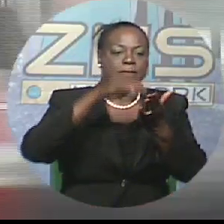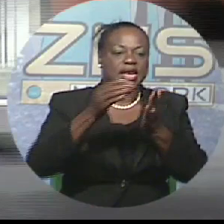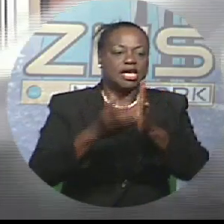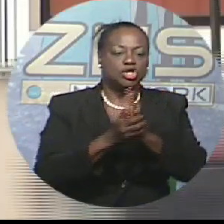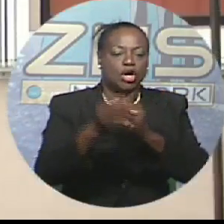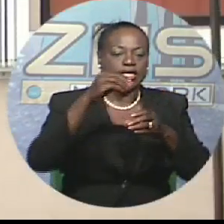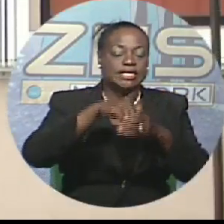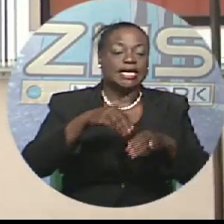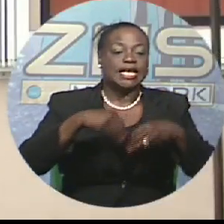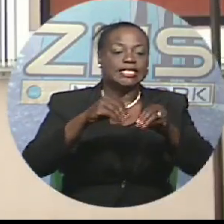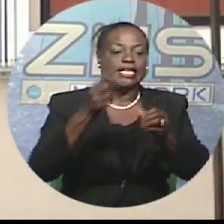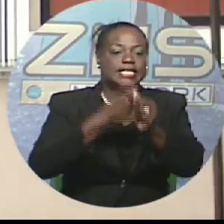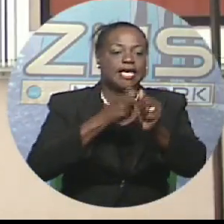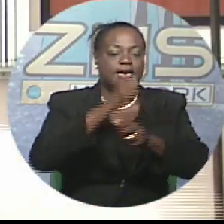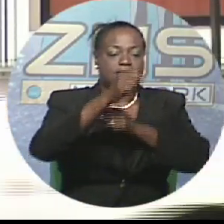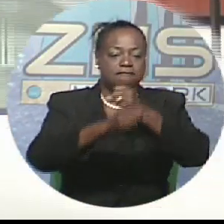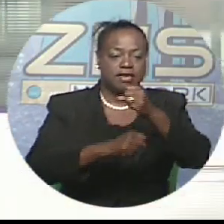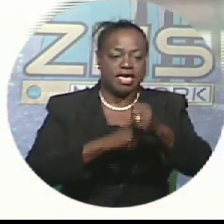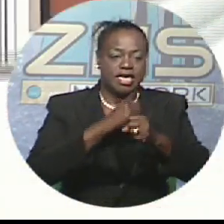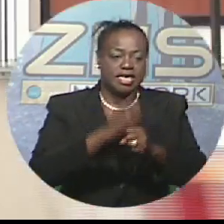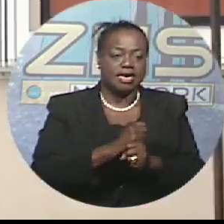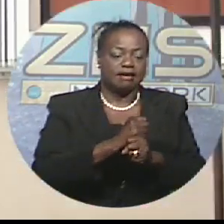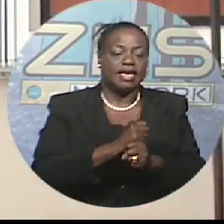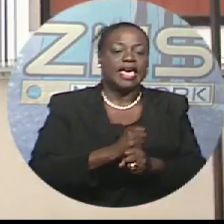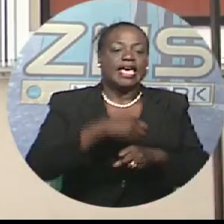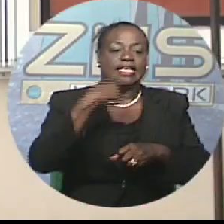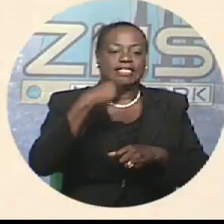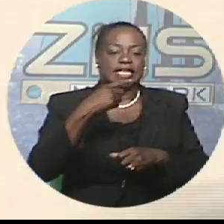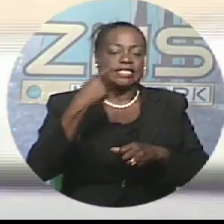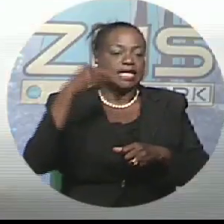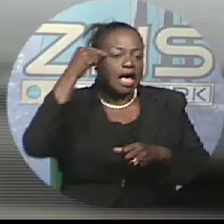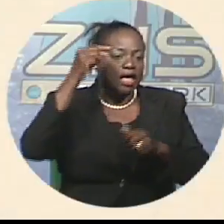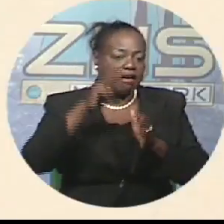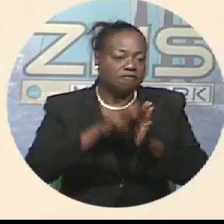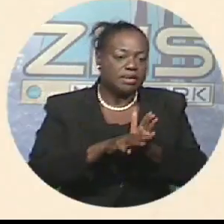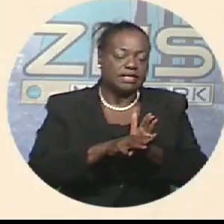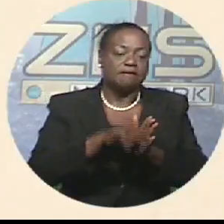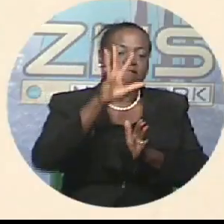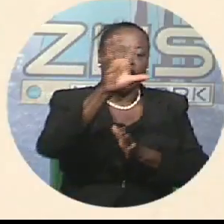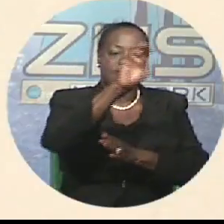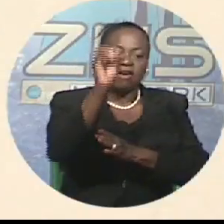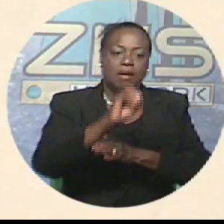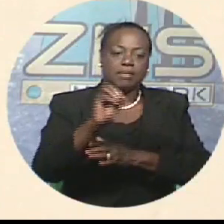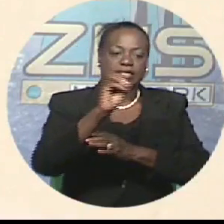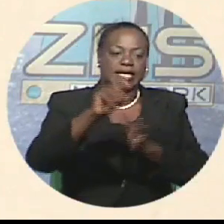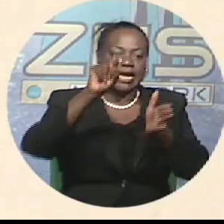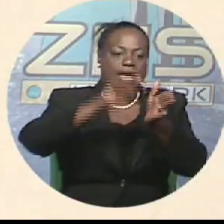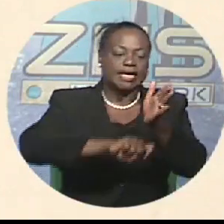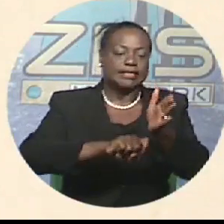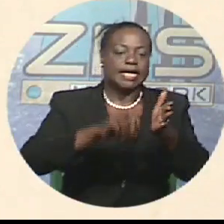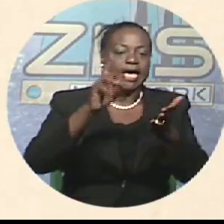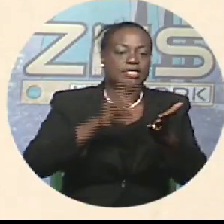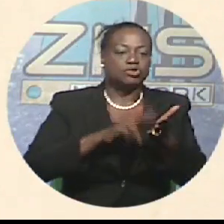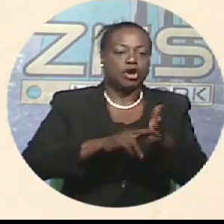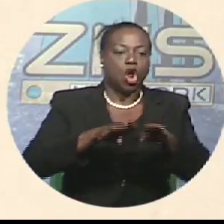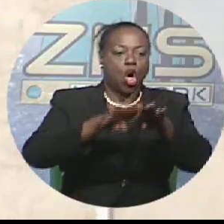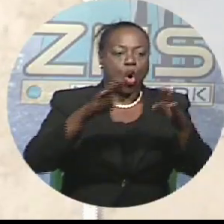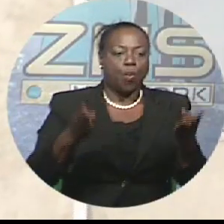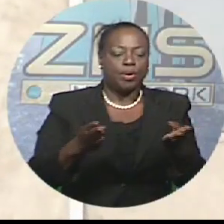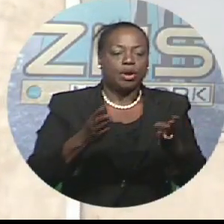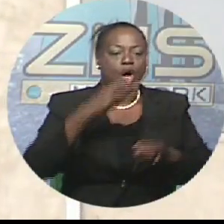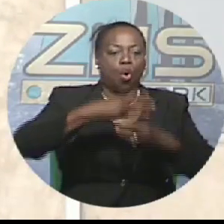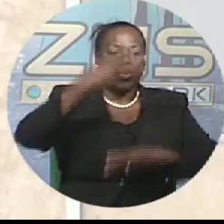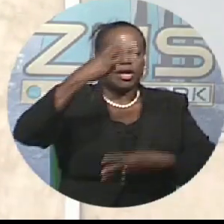sales annually. However, he believes if the government agrees to a 5% taxation rate, it would not only open up a window of opportunities